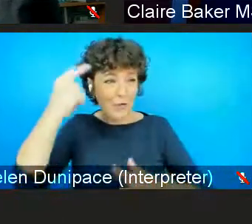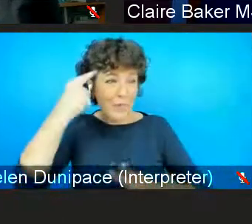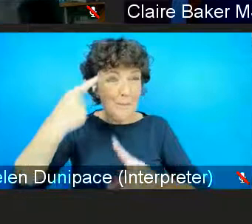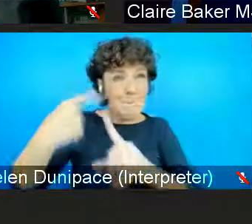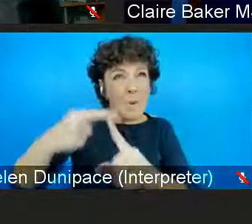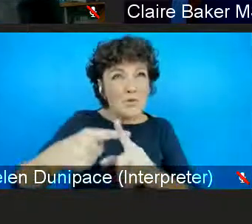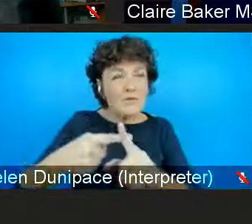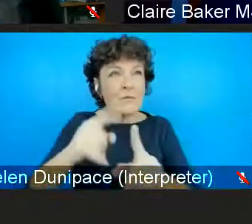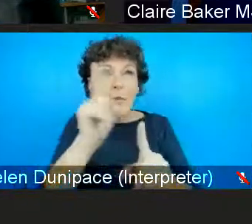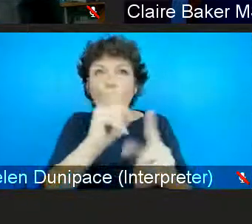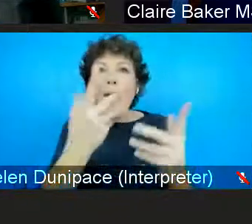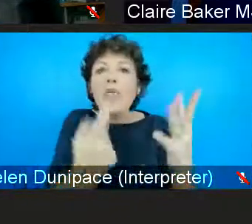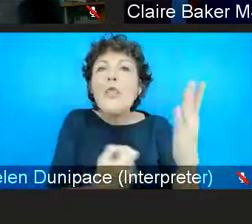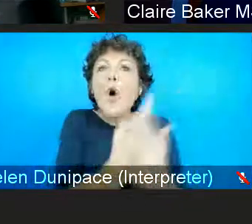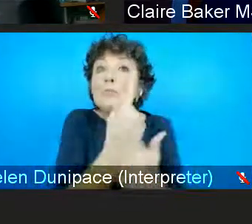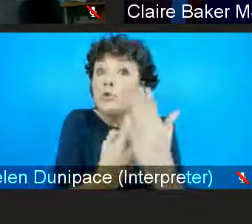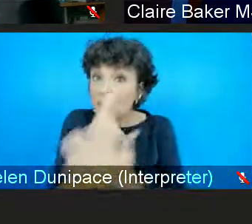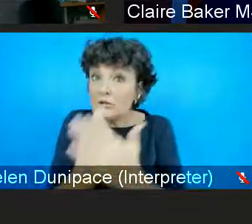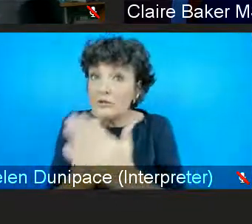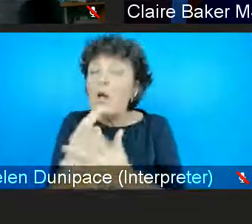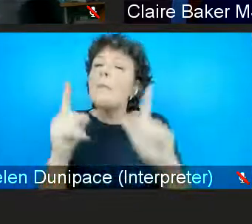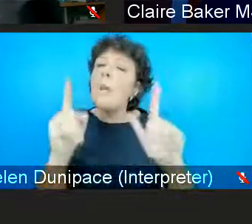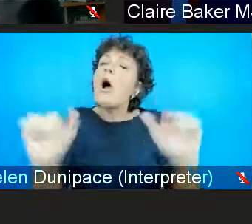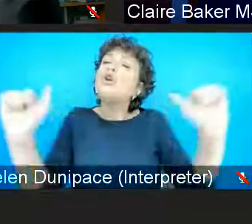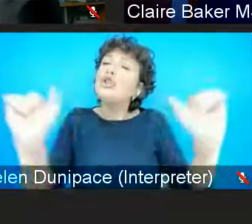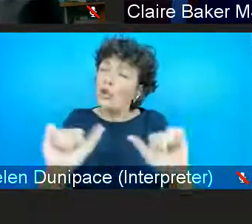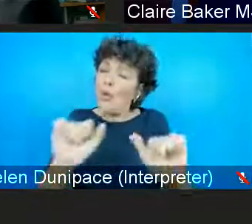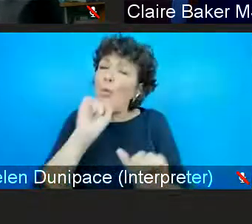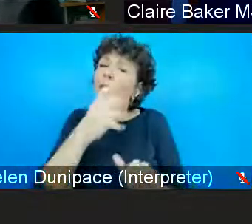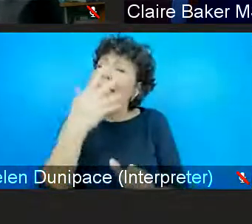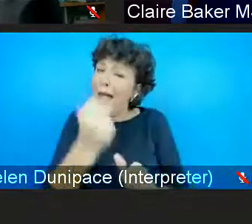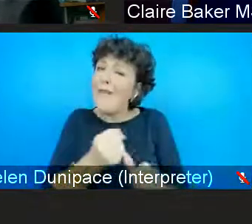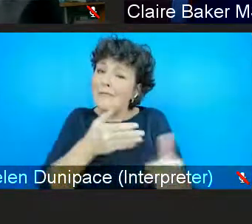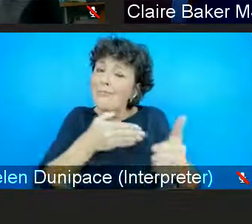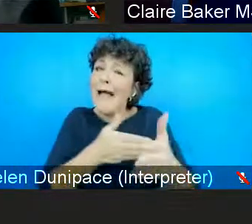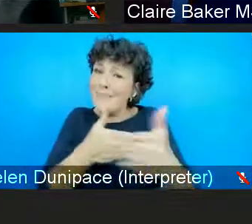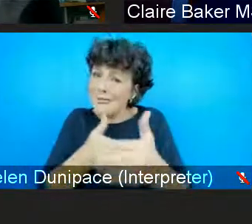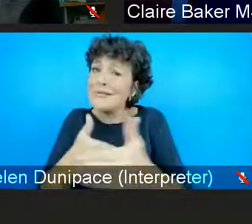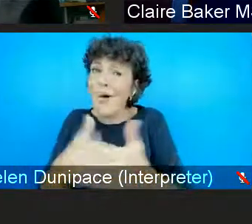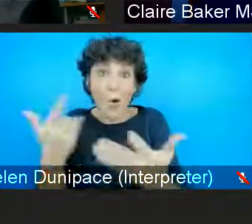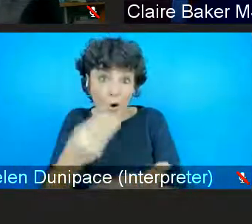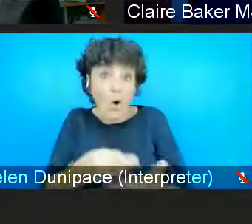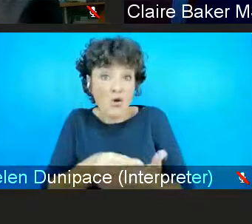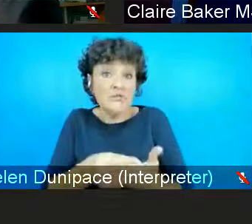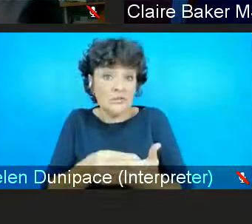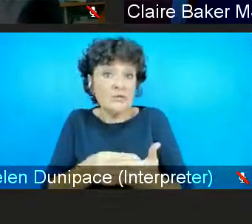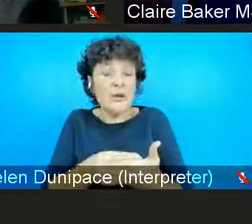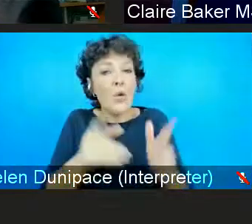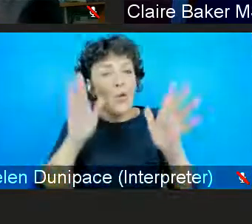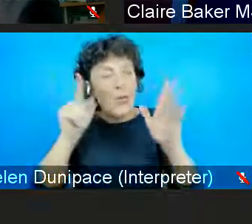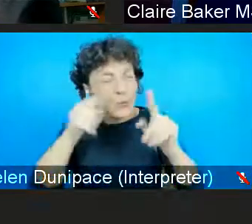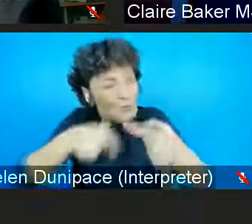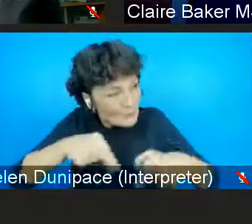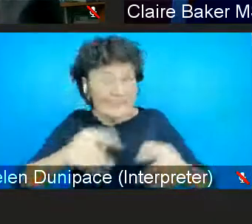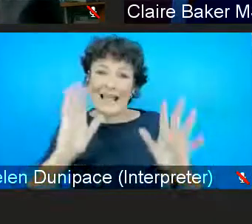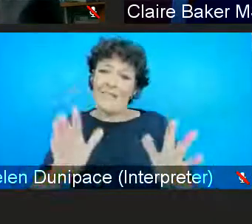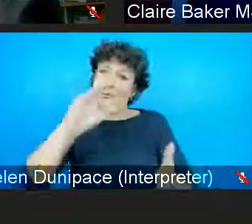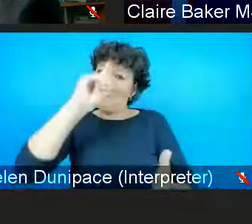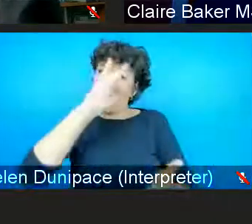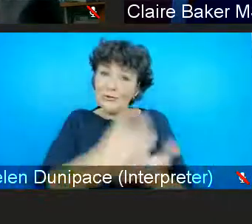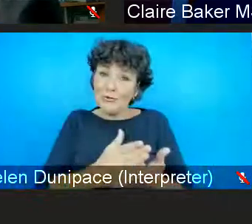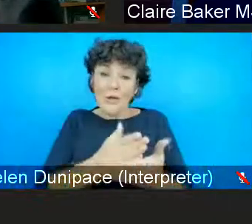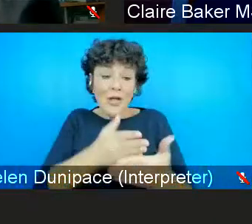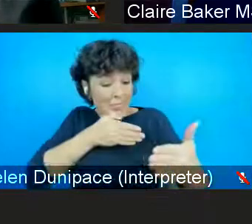from that. But where there are burdens and there are costs to be borne, it's to make sure that these are distributed